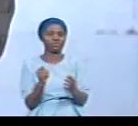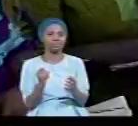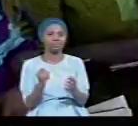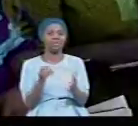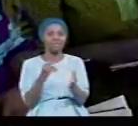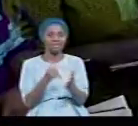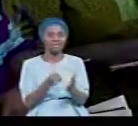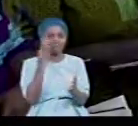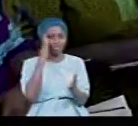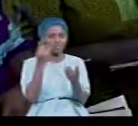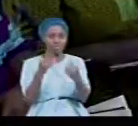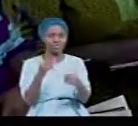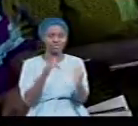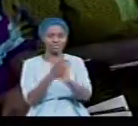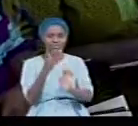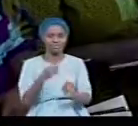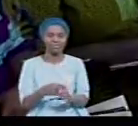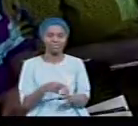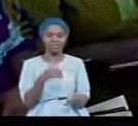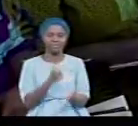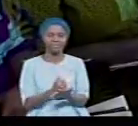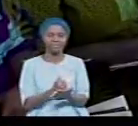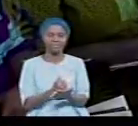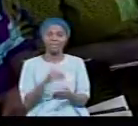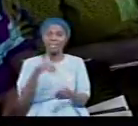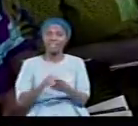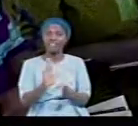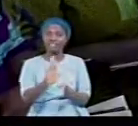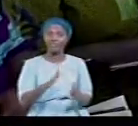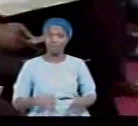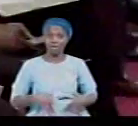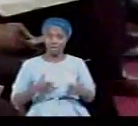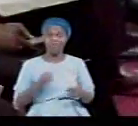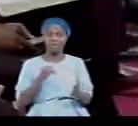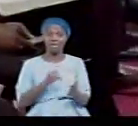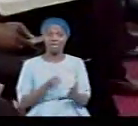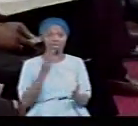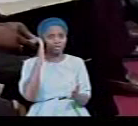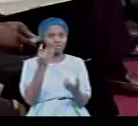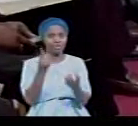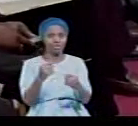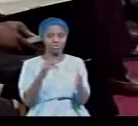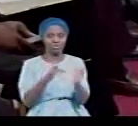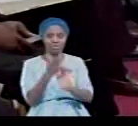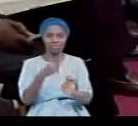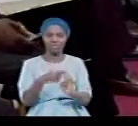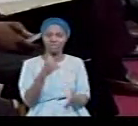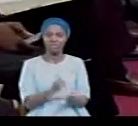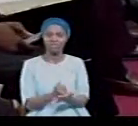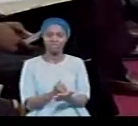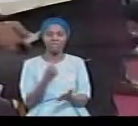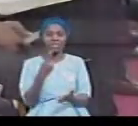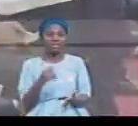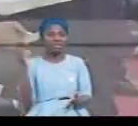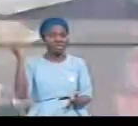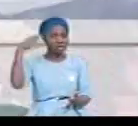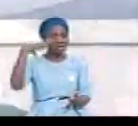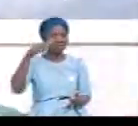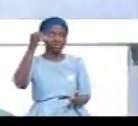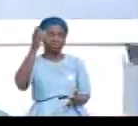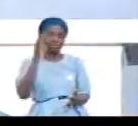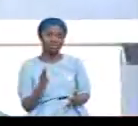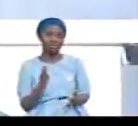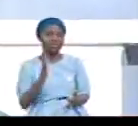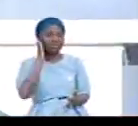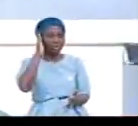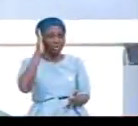come in your life. It will come. The grace of God you will find